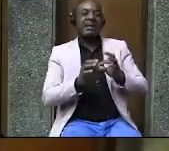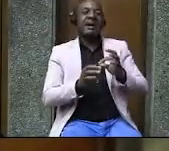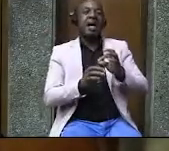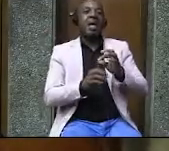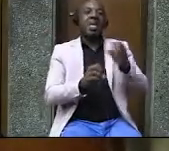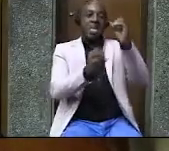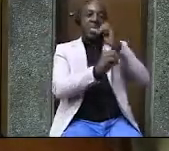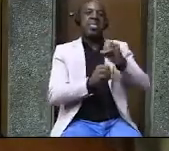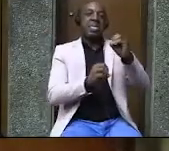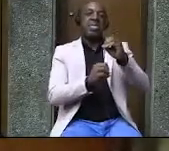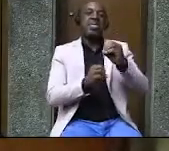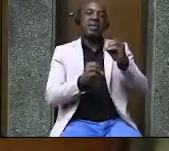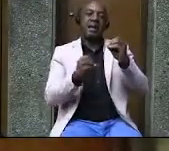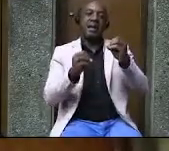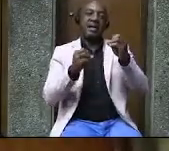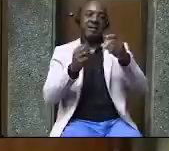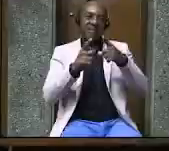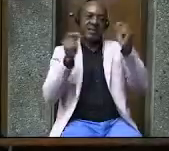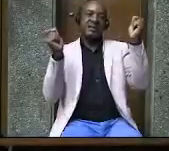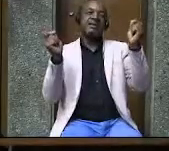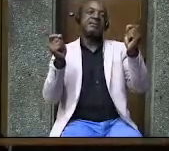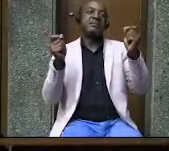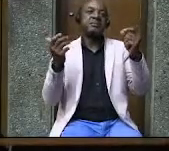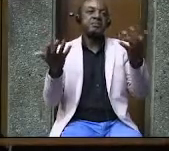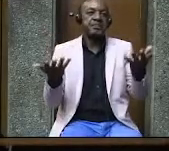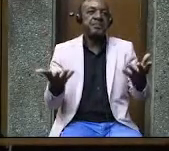Kikopa we kwala fela mo. Reta khuta.